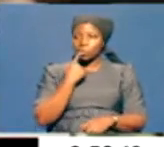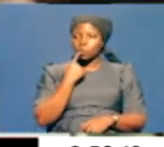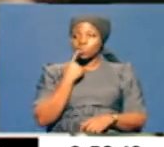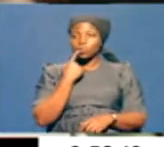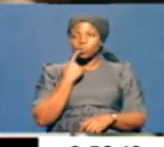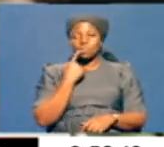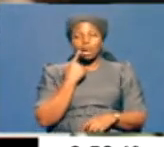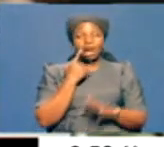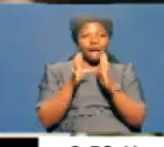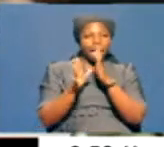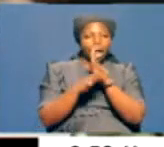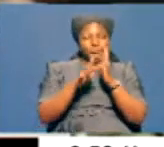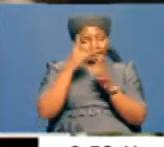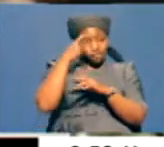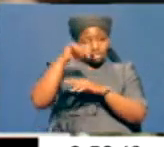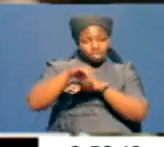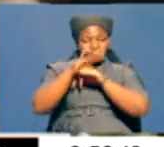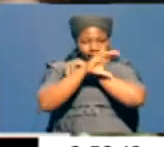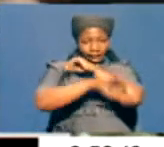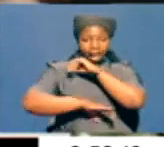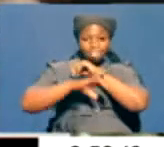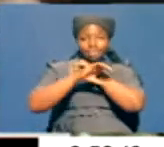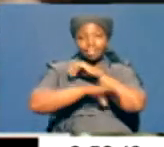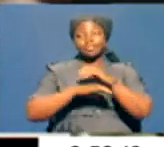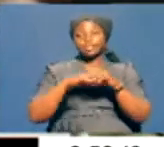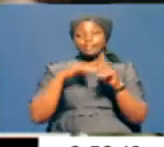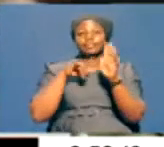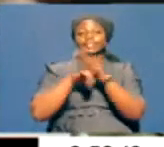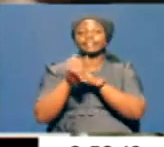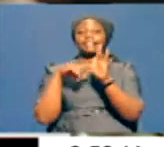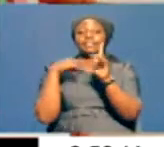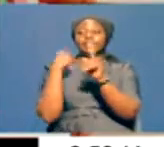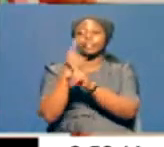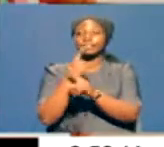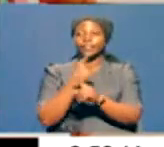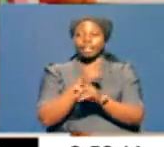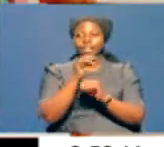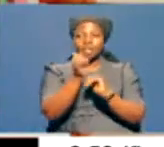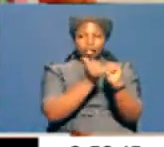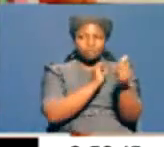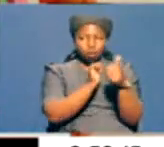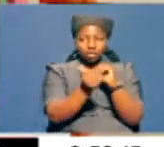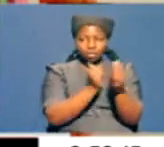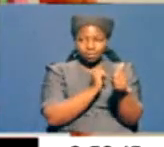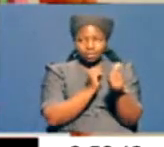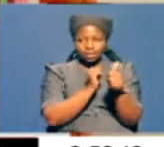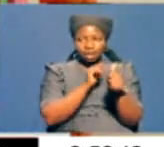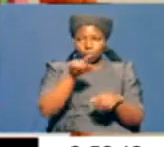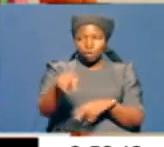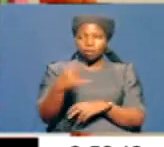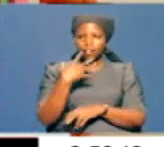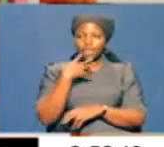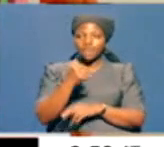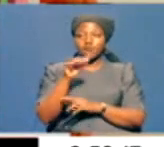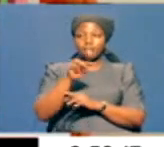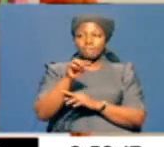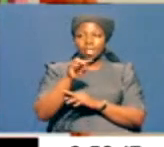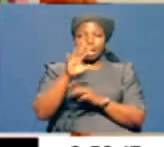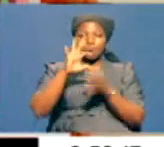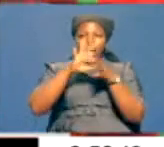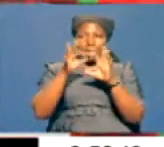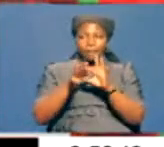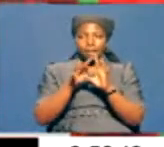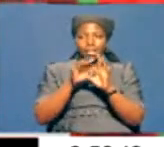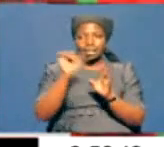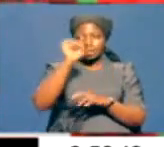ambassadors of this country in various sporting. 1500 meters Olympic silver medalist Timothy